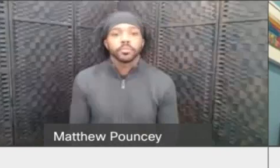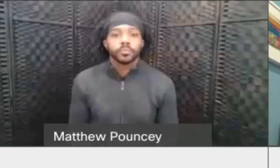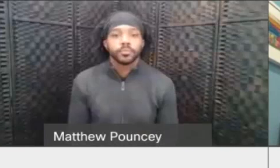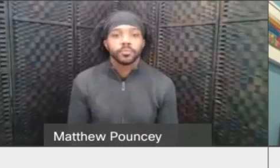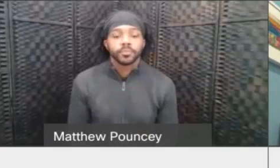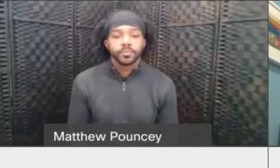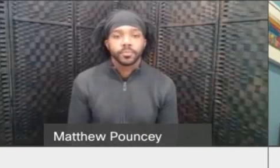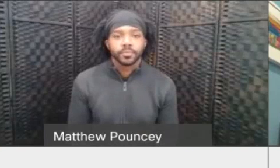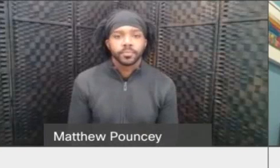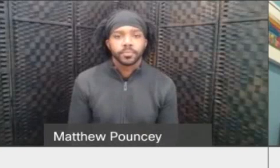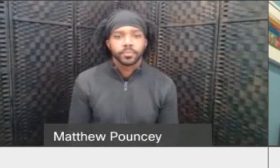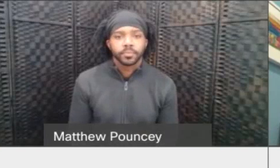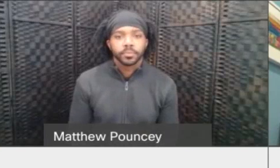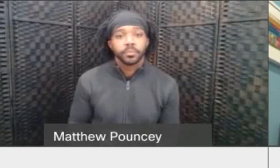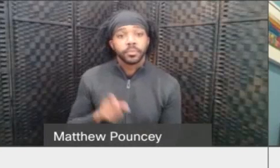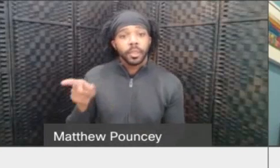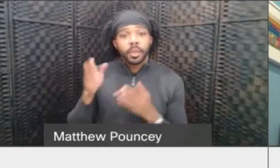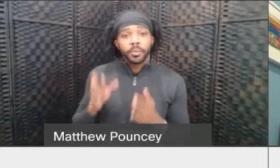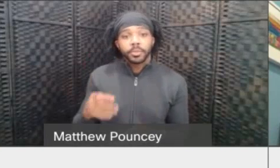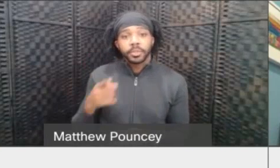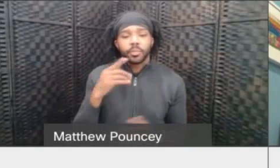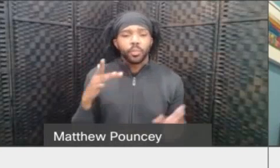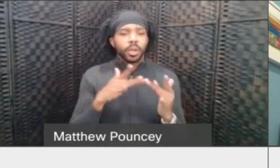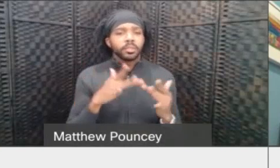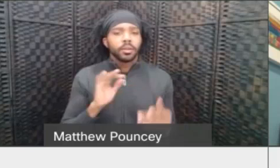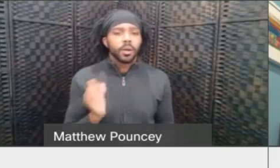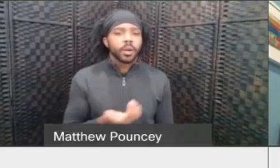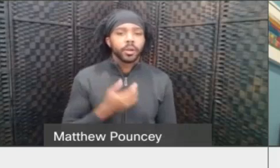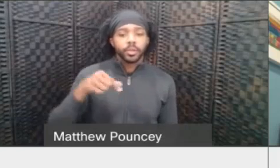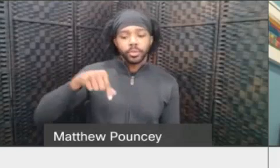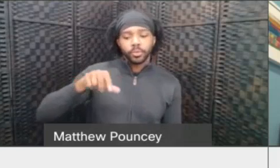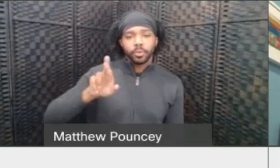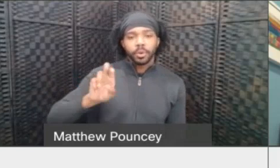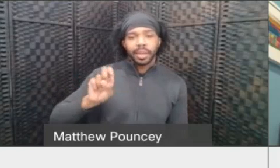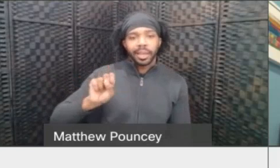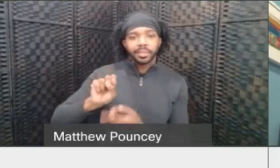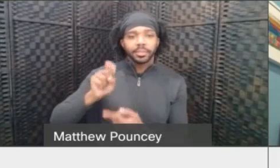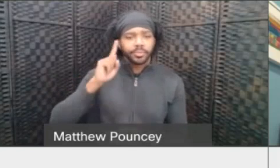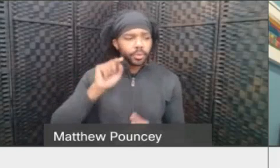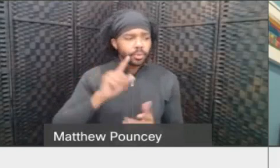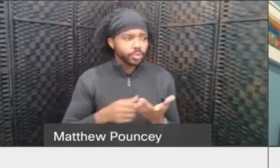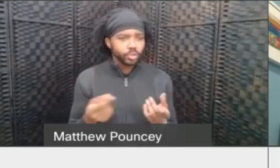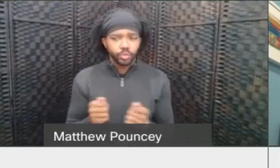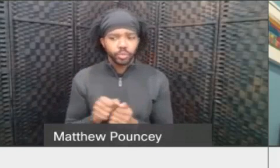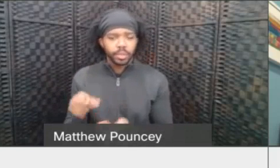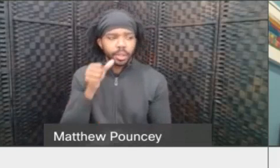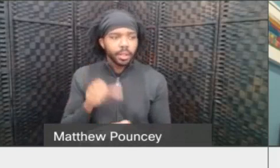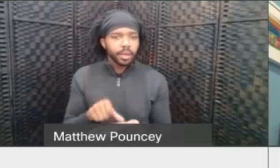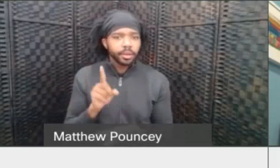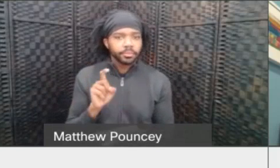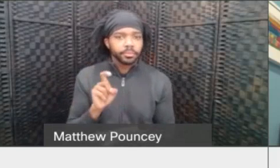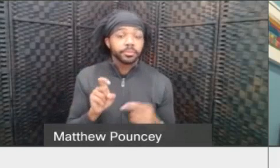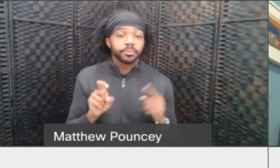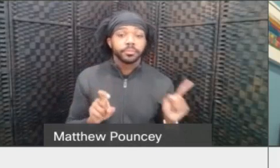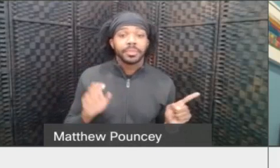It says we reached out to our QRS per the direction in the letter. It seems to have been an issue